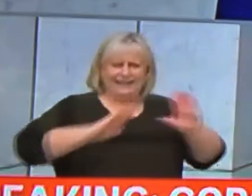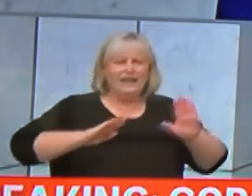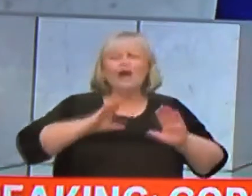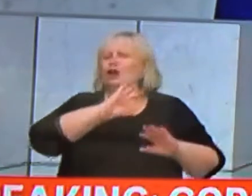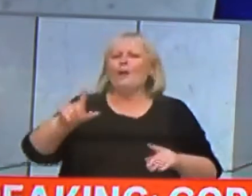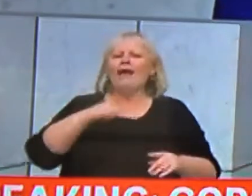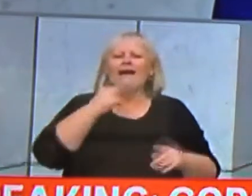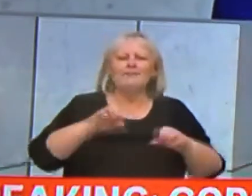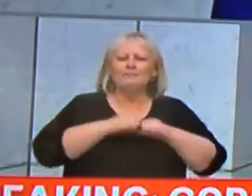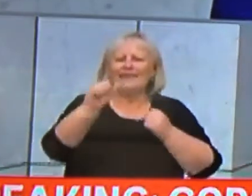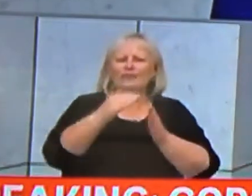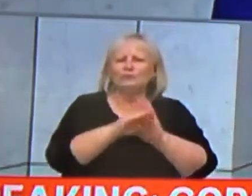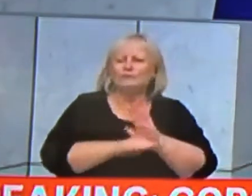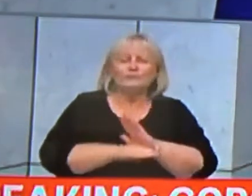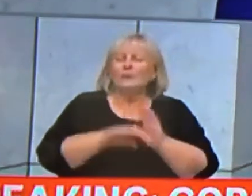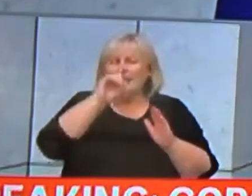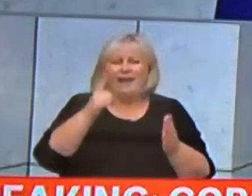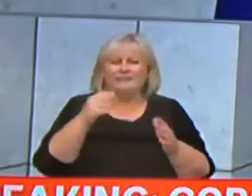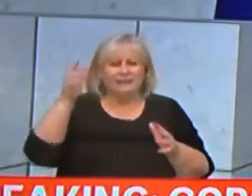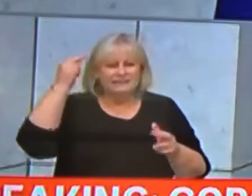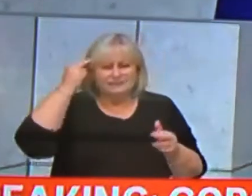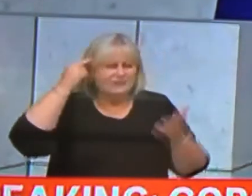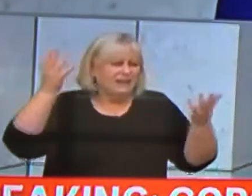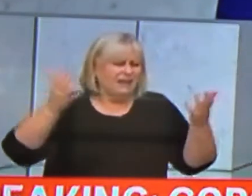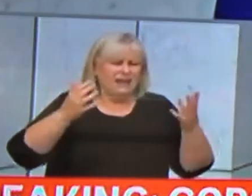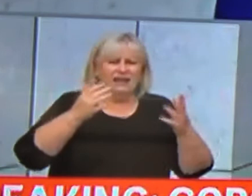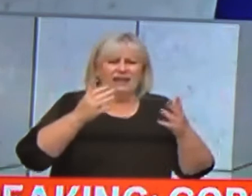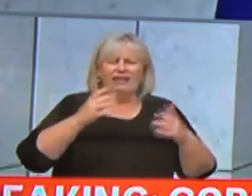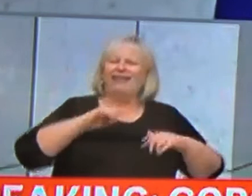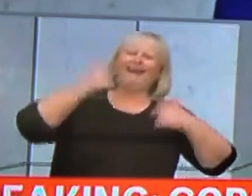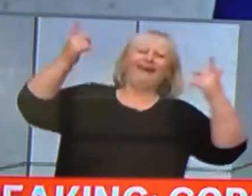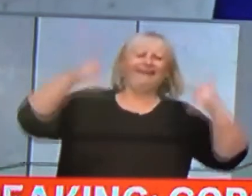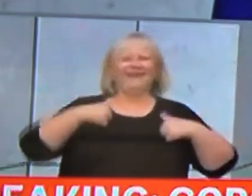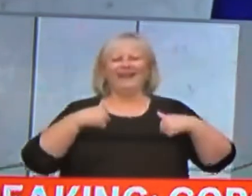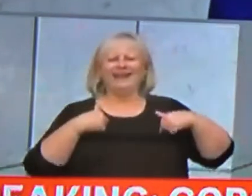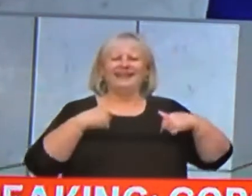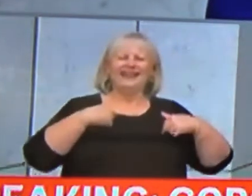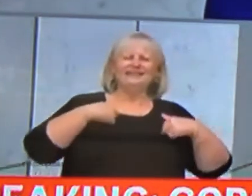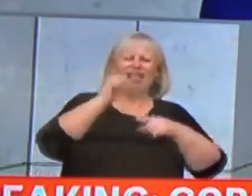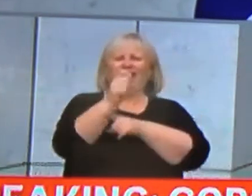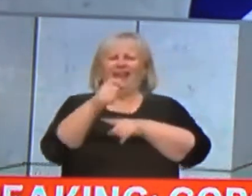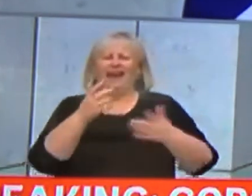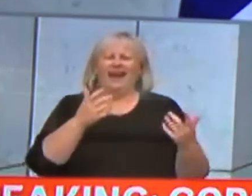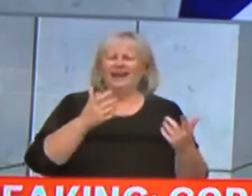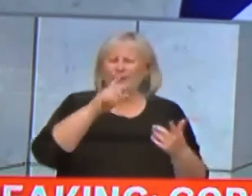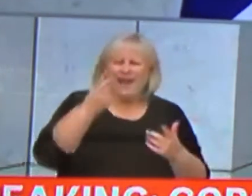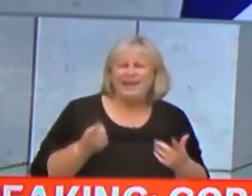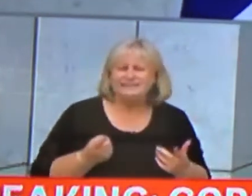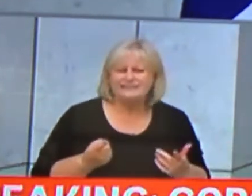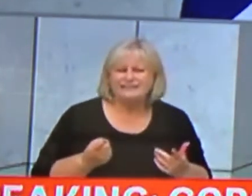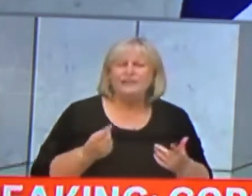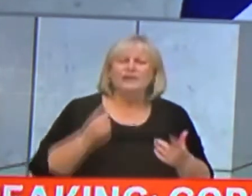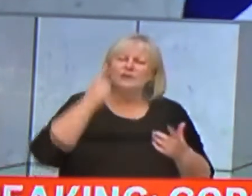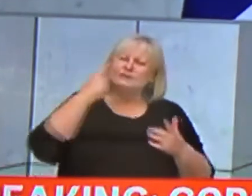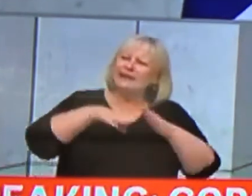anyone breaking the rules, being stupid, being cavalier and not taking this seriously. You've seen what's happened